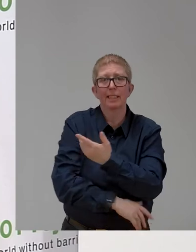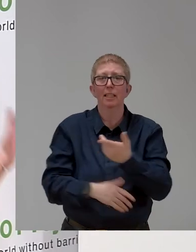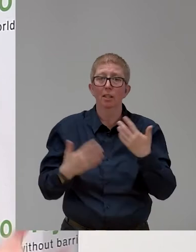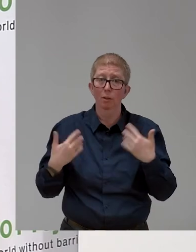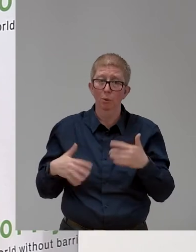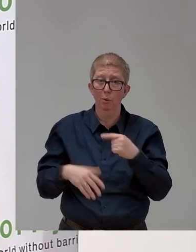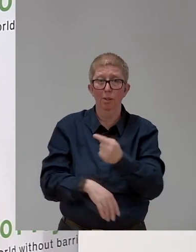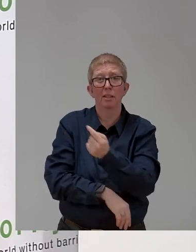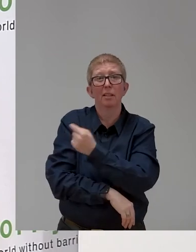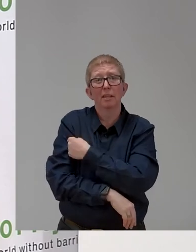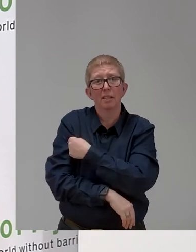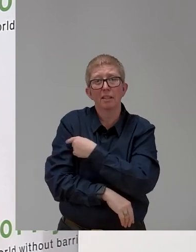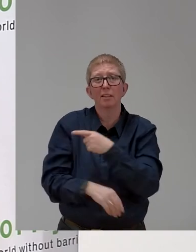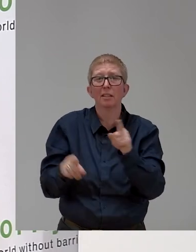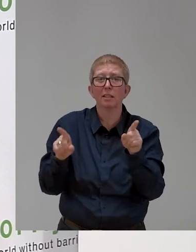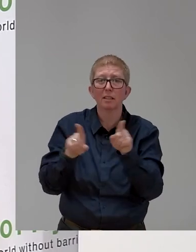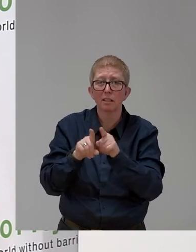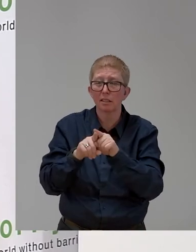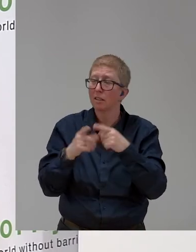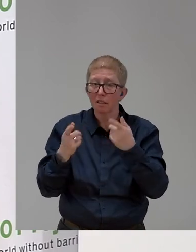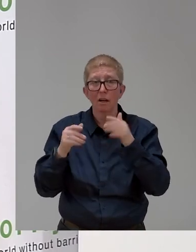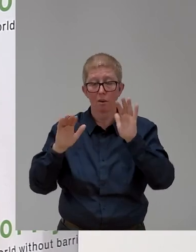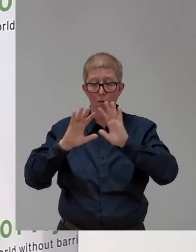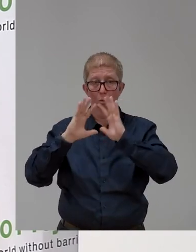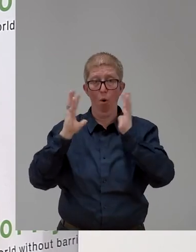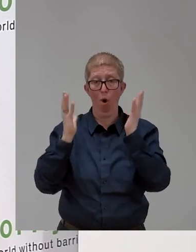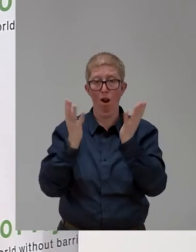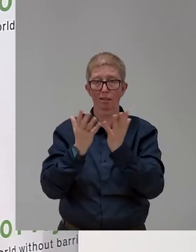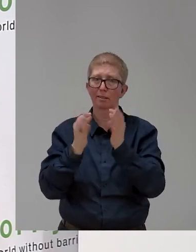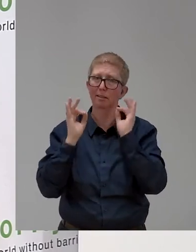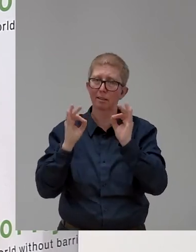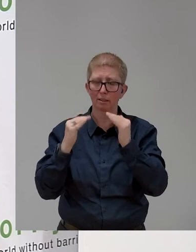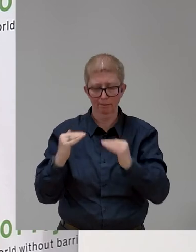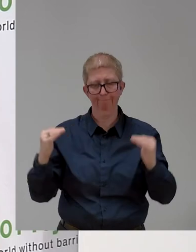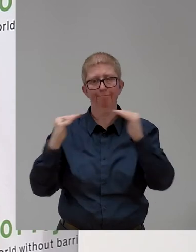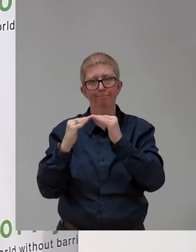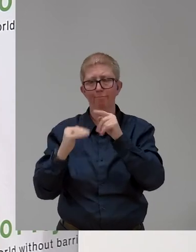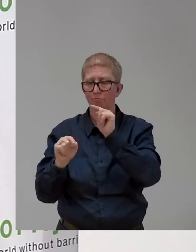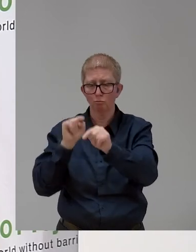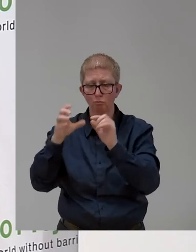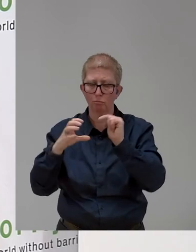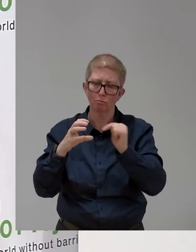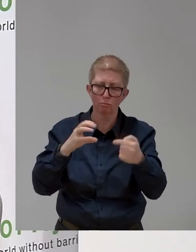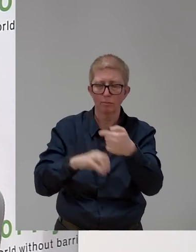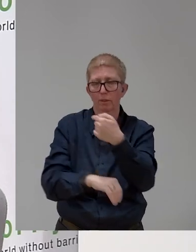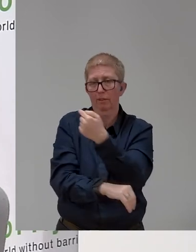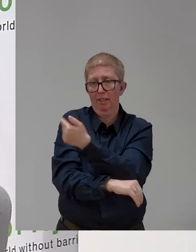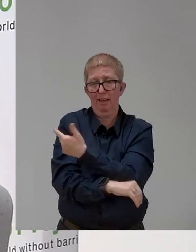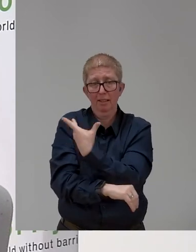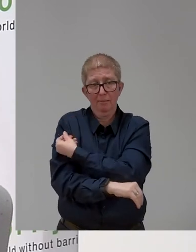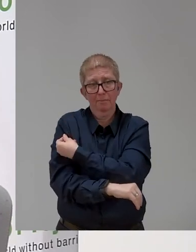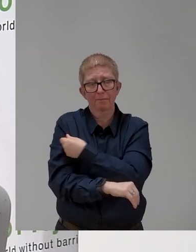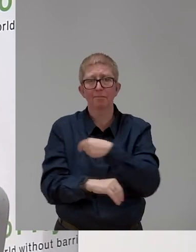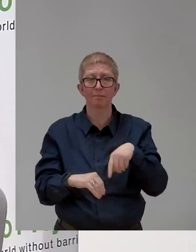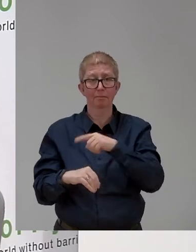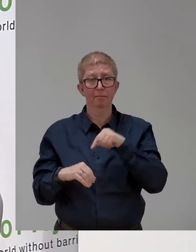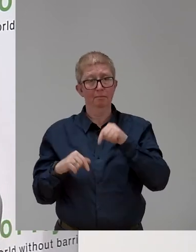around the globe. And then once it's in the country, we also, we know health workers are important. All